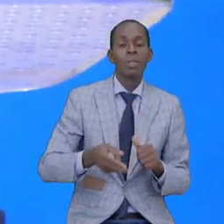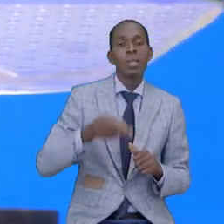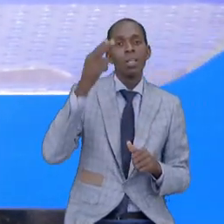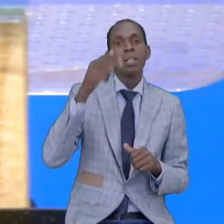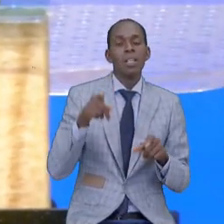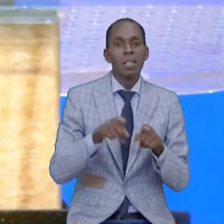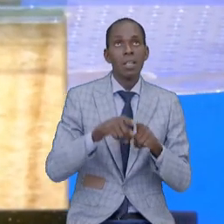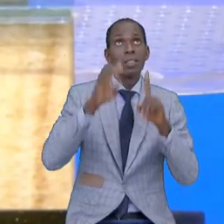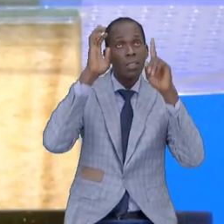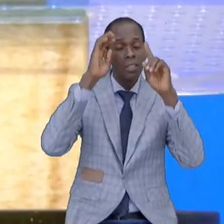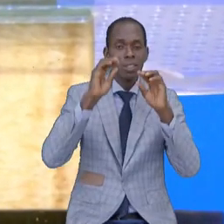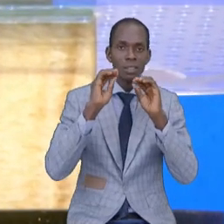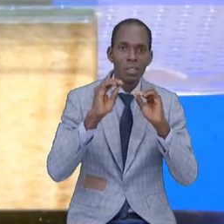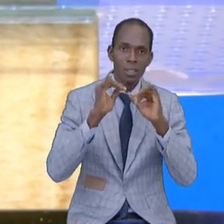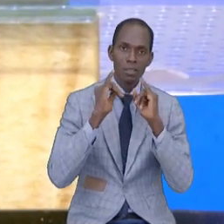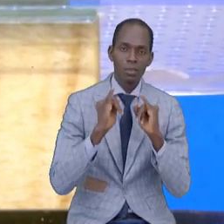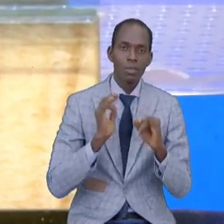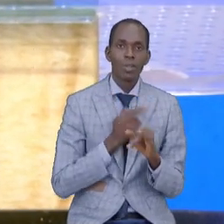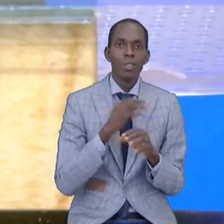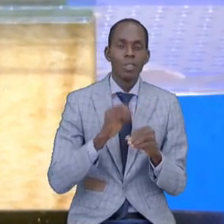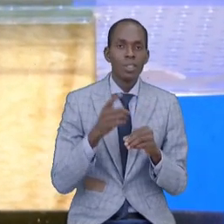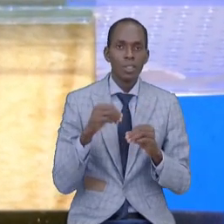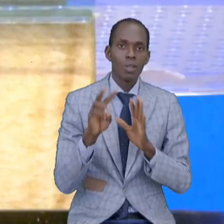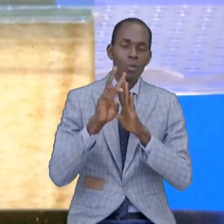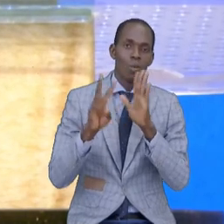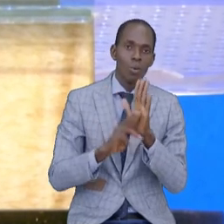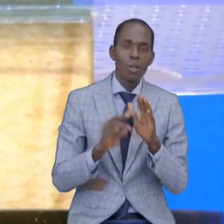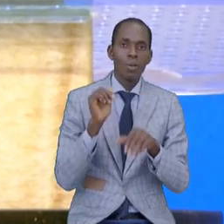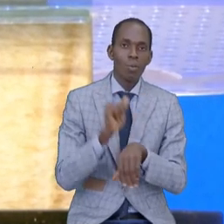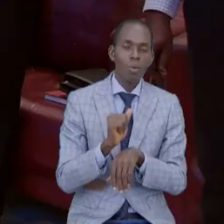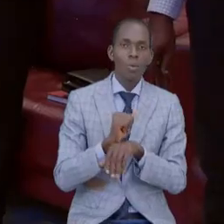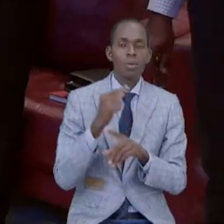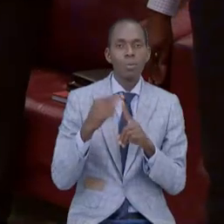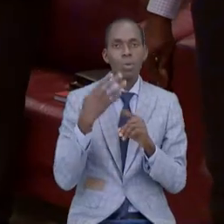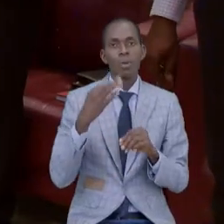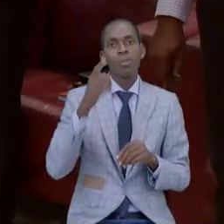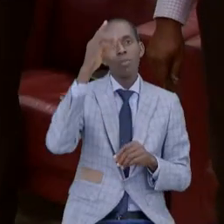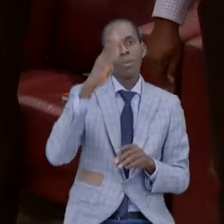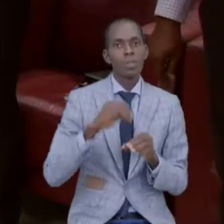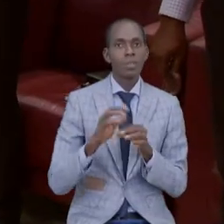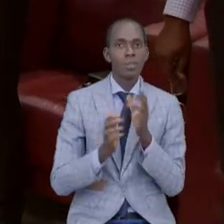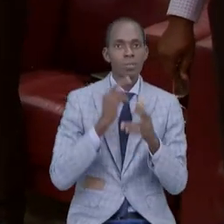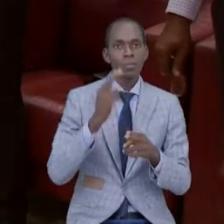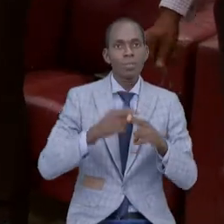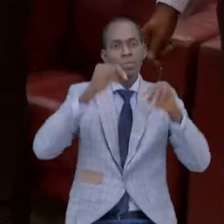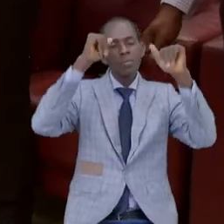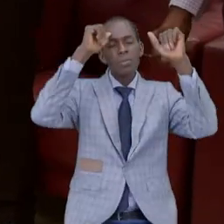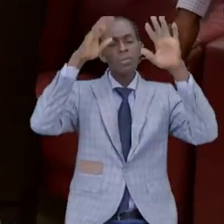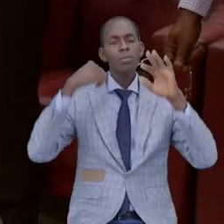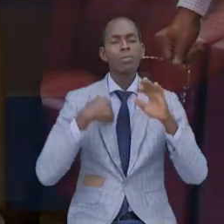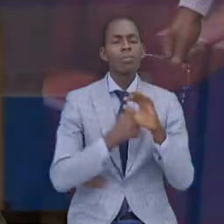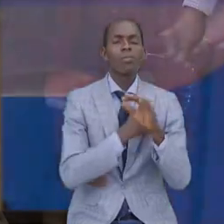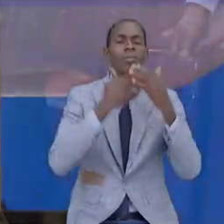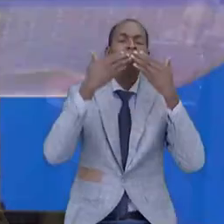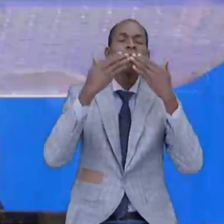and teaches us in the will, in the word, in the work of God in Jesus' name. Amen. Father, we thank you